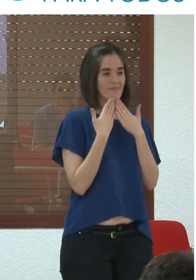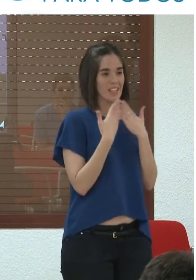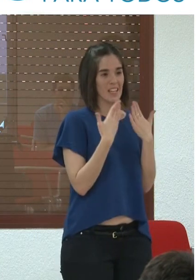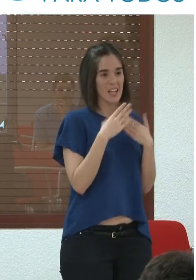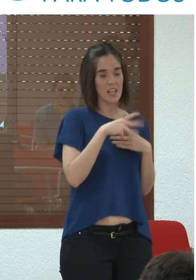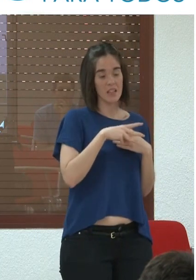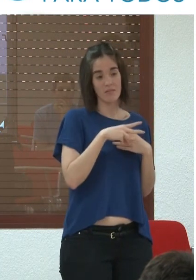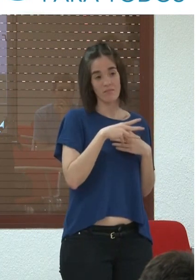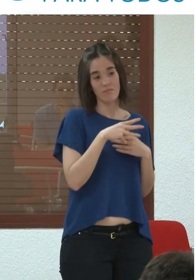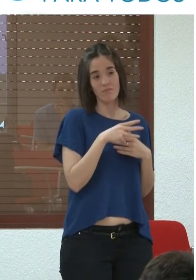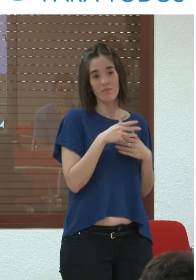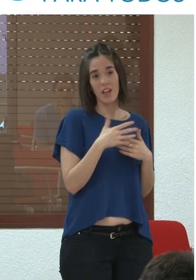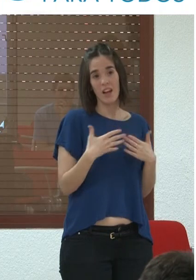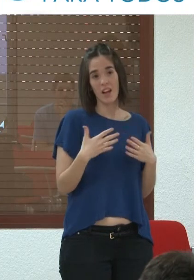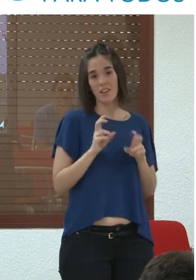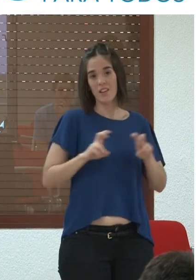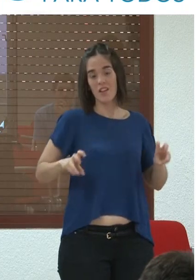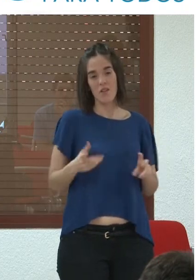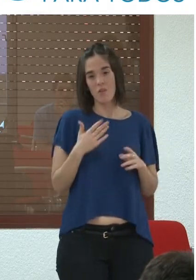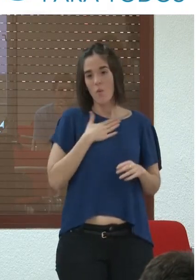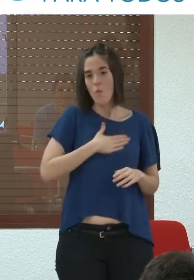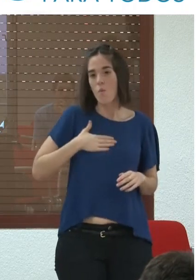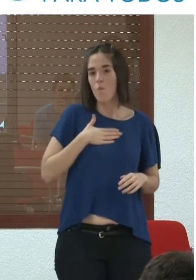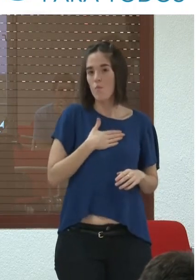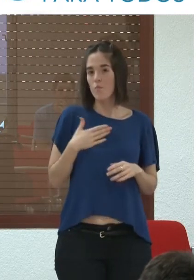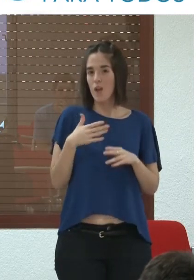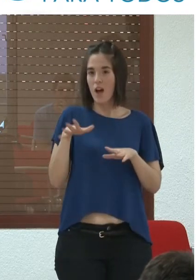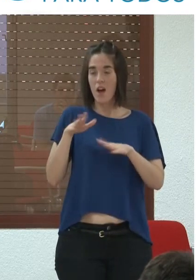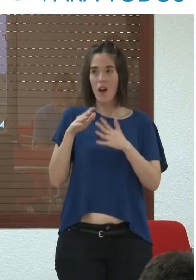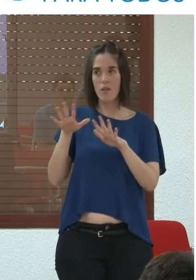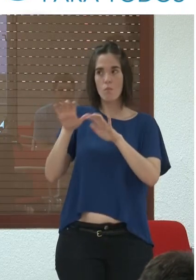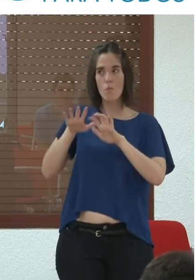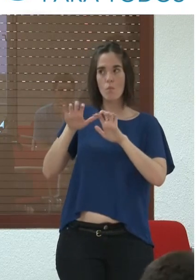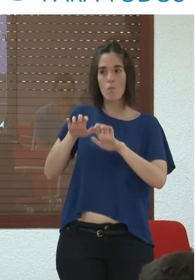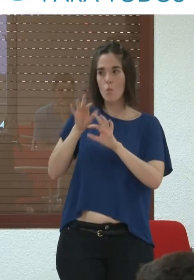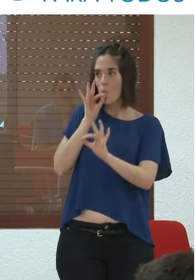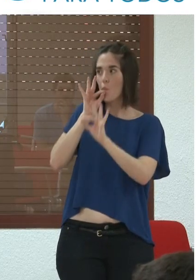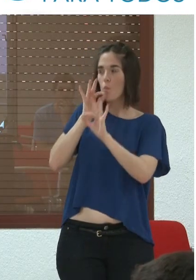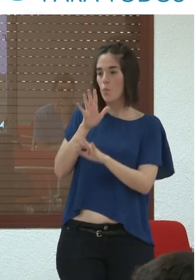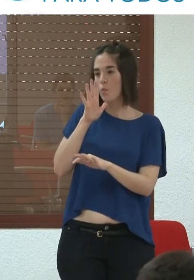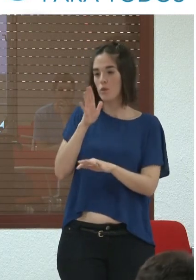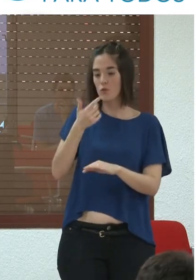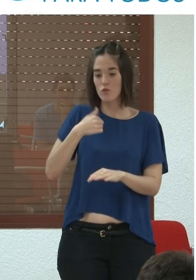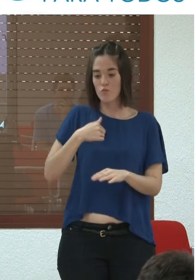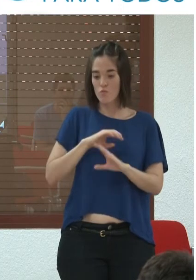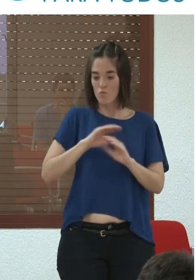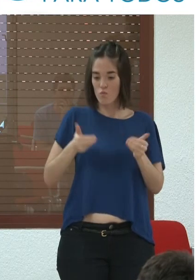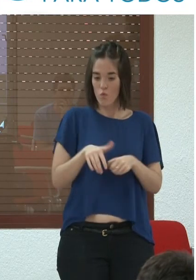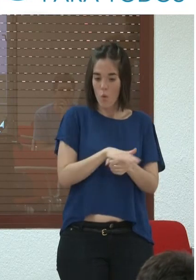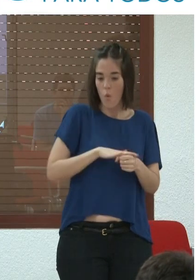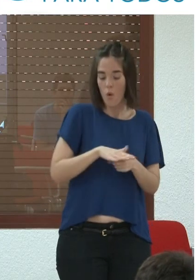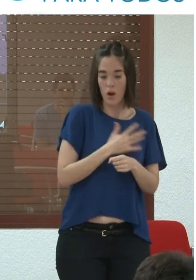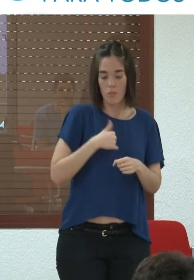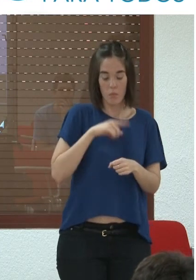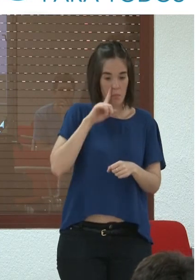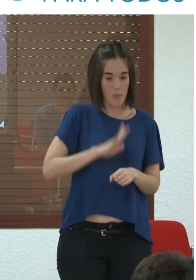they have been able to help people to regain their hearing. Thanks to all of you for being